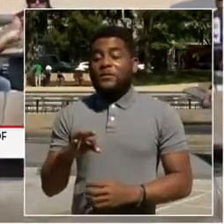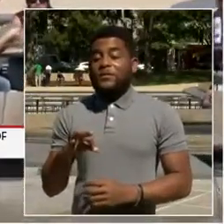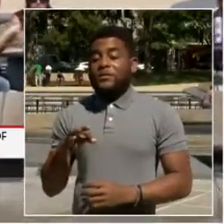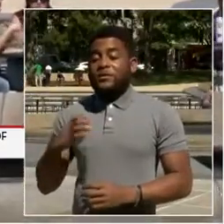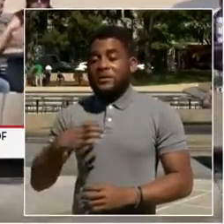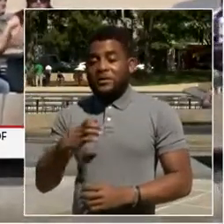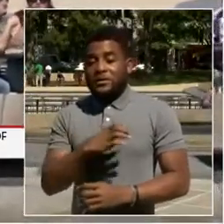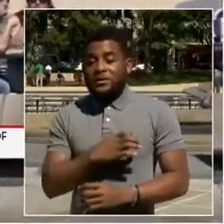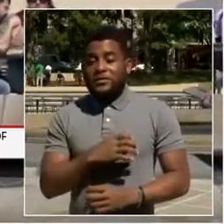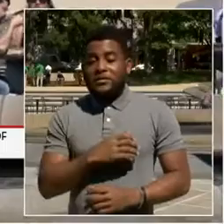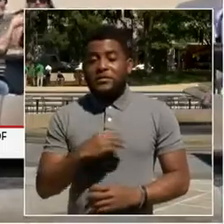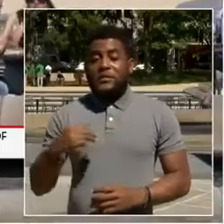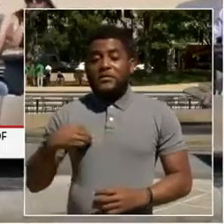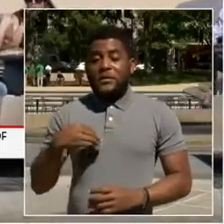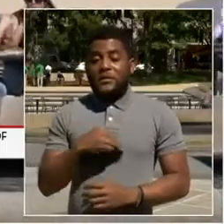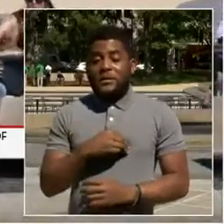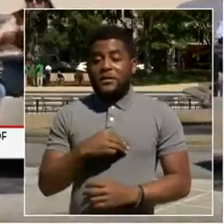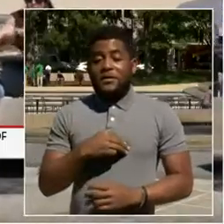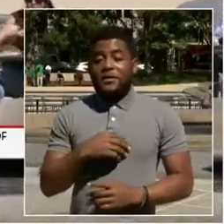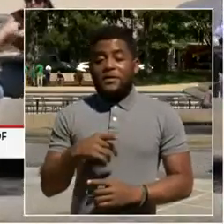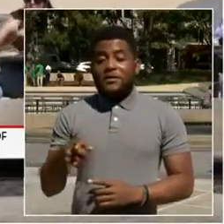members of our downtown bid,